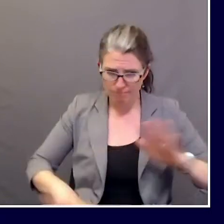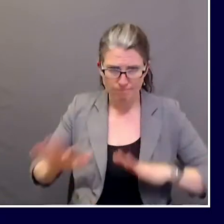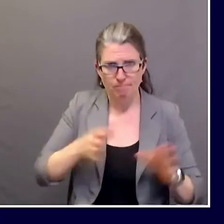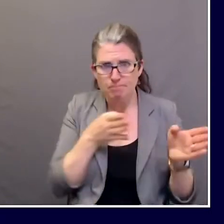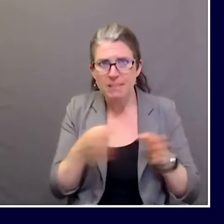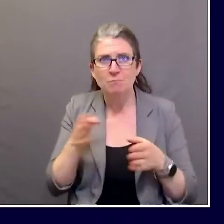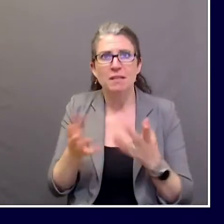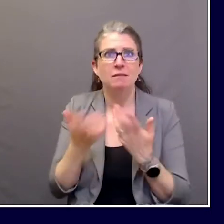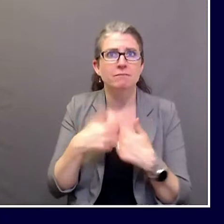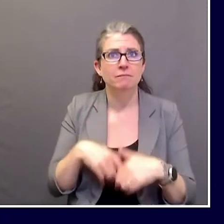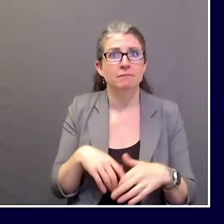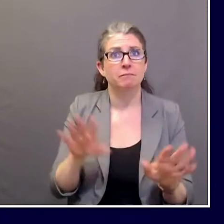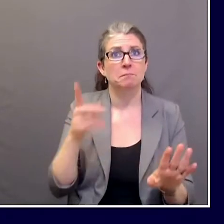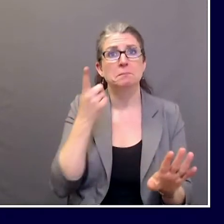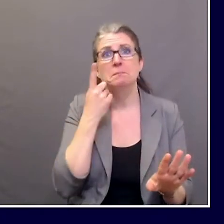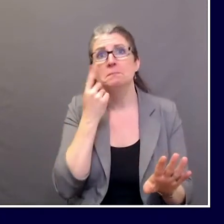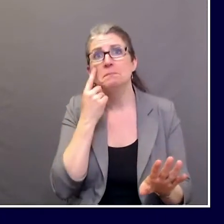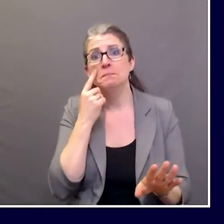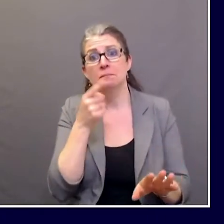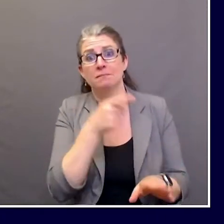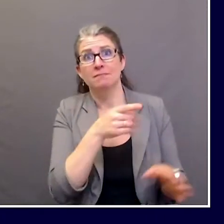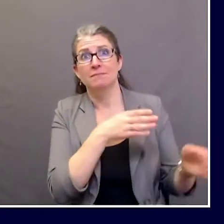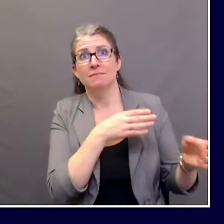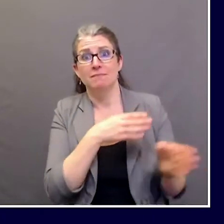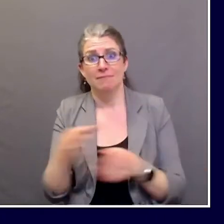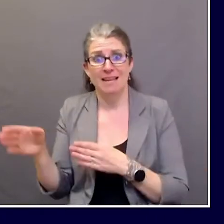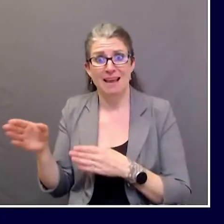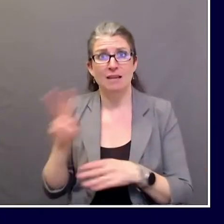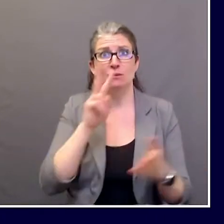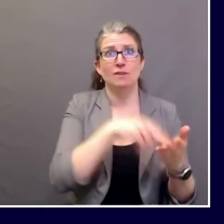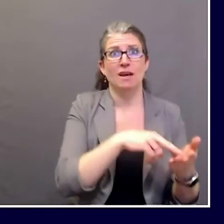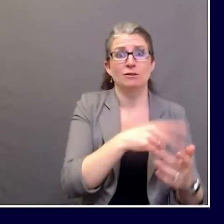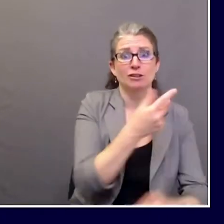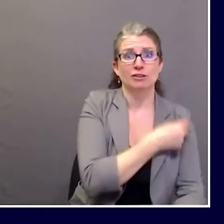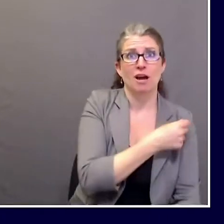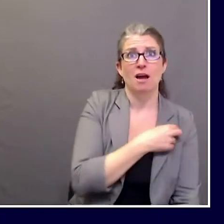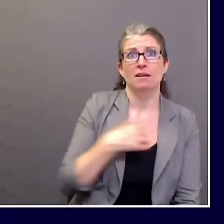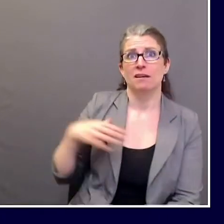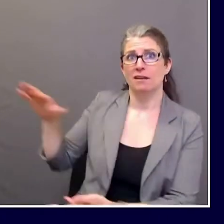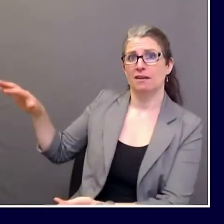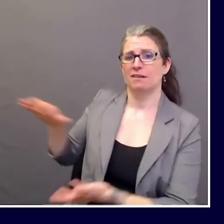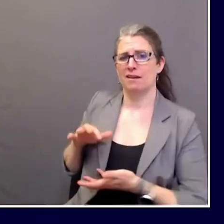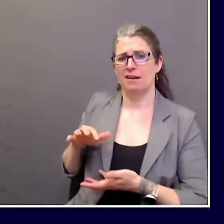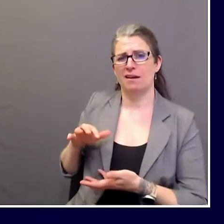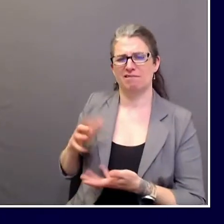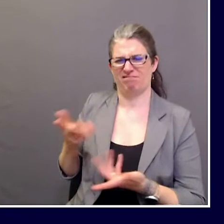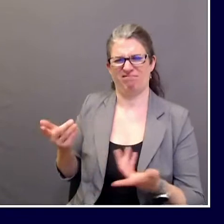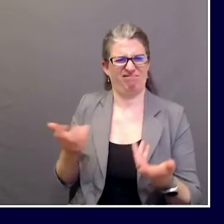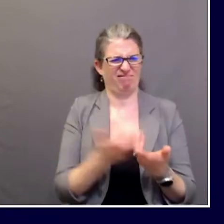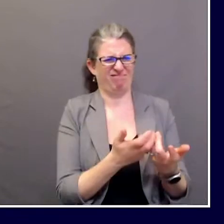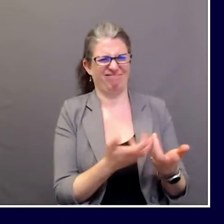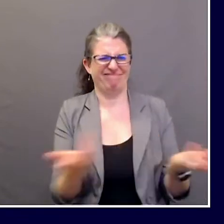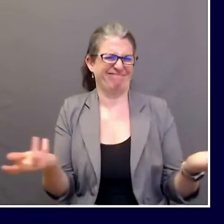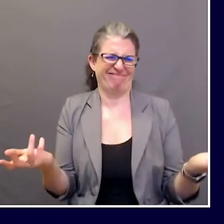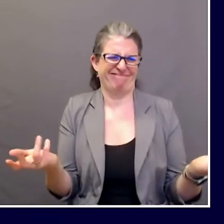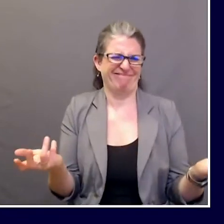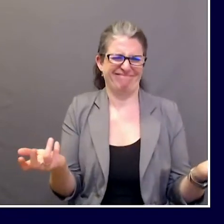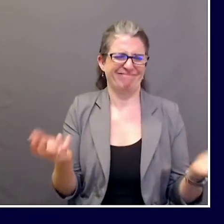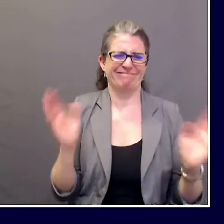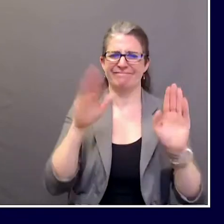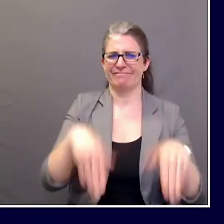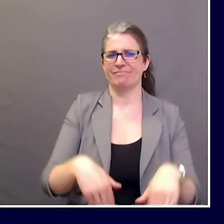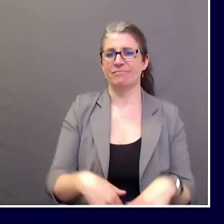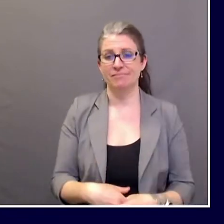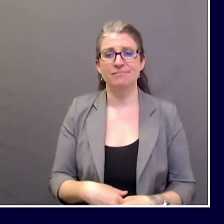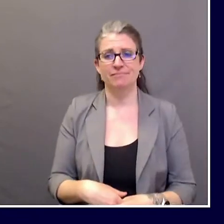overall. If J&J is not on the table April 22, 23, would that clinic get Moderna or